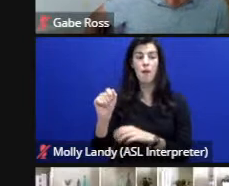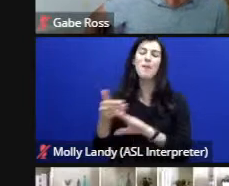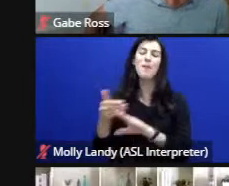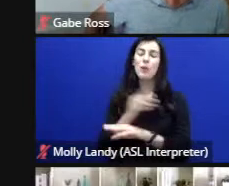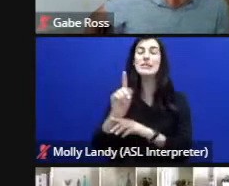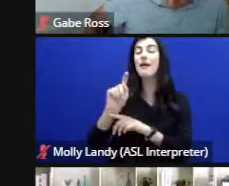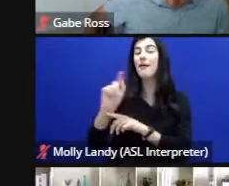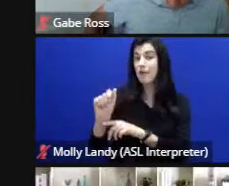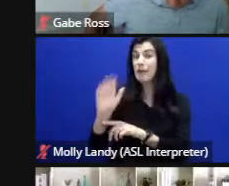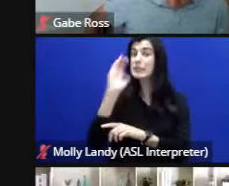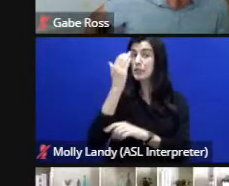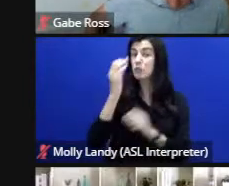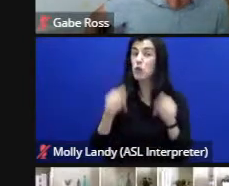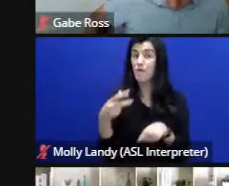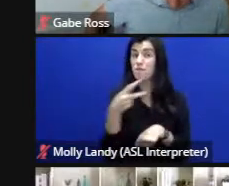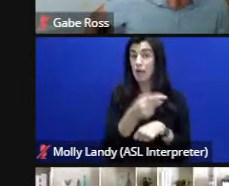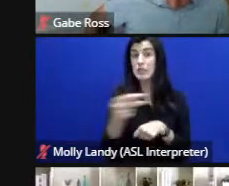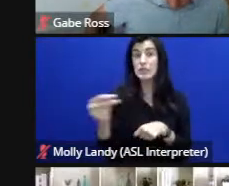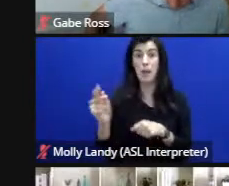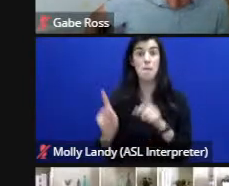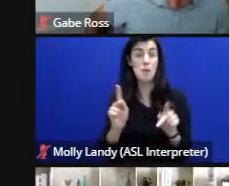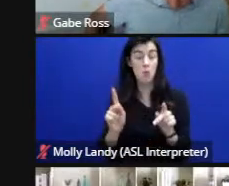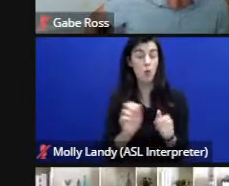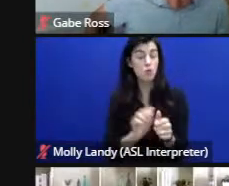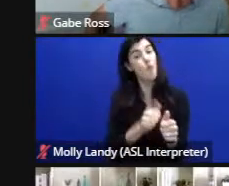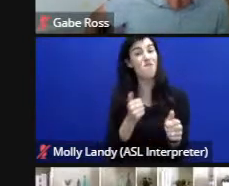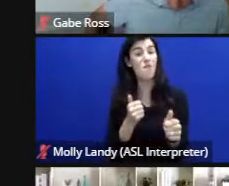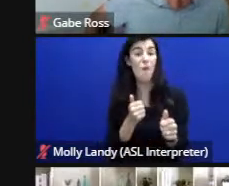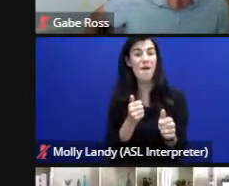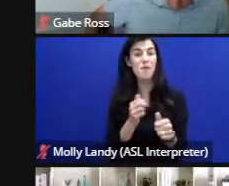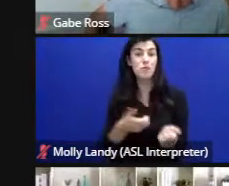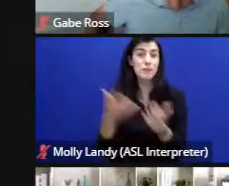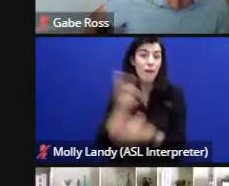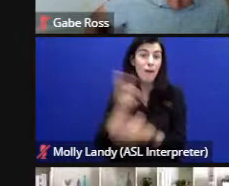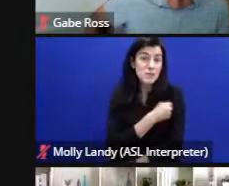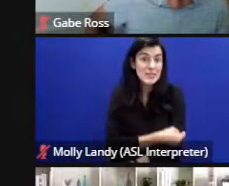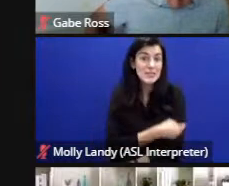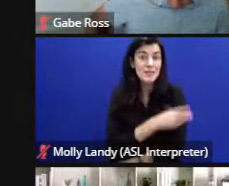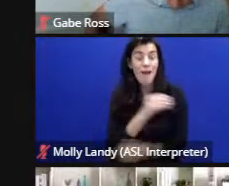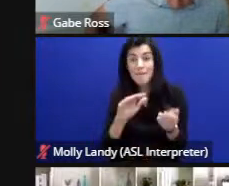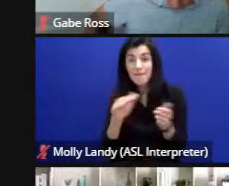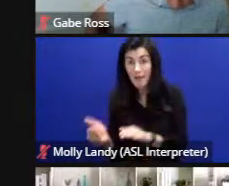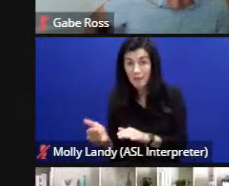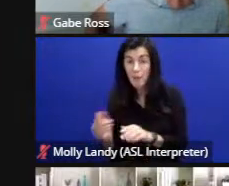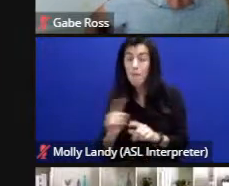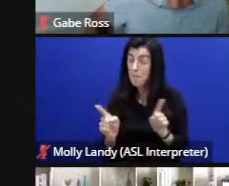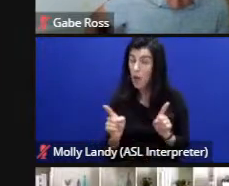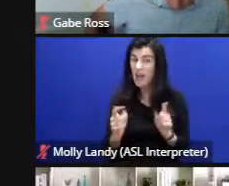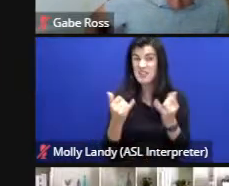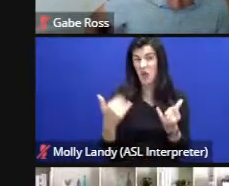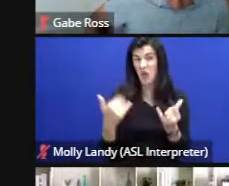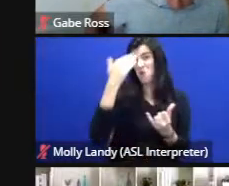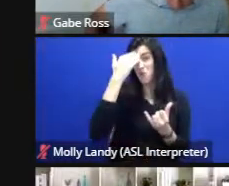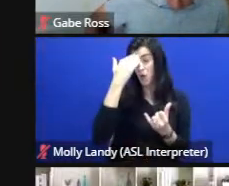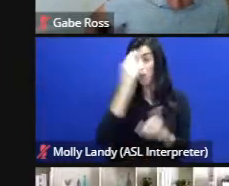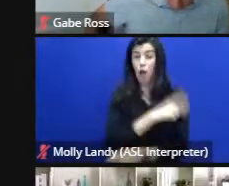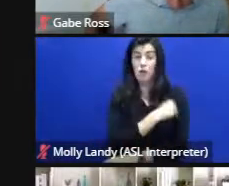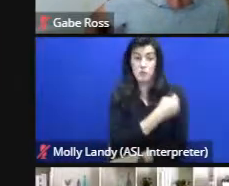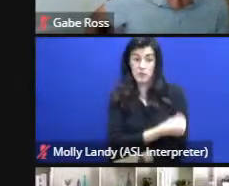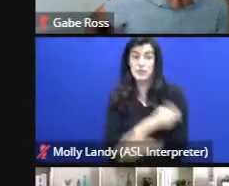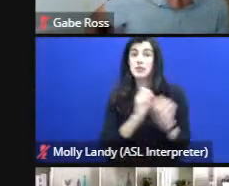vaccinated people. The vaccines continue to protect against severe illness, hospitalization, and